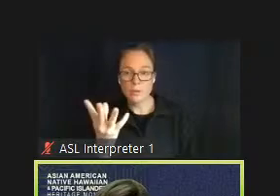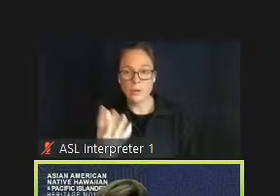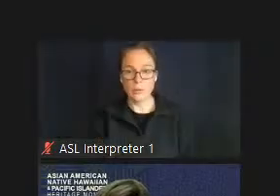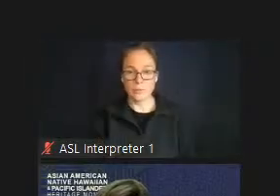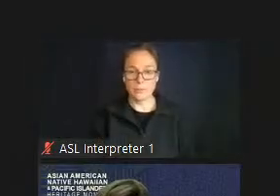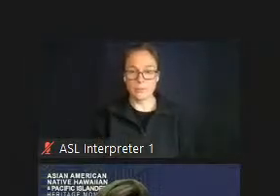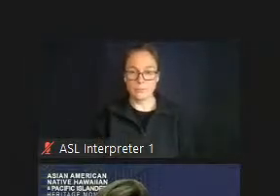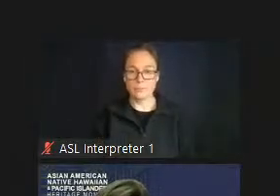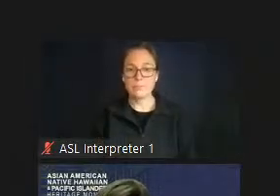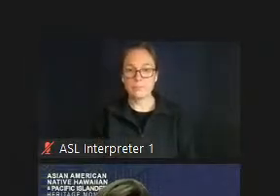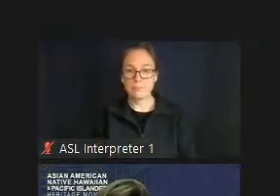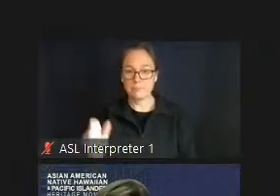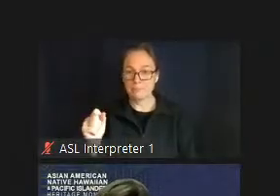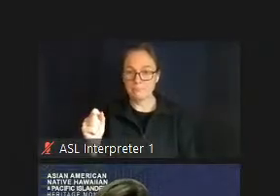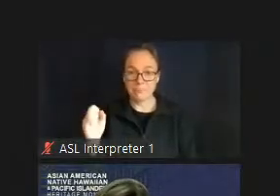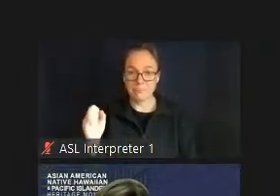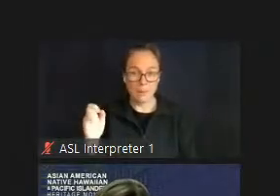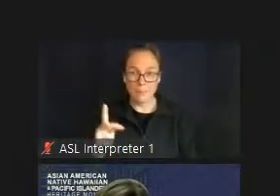Yes, I'm back on.